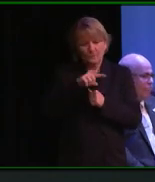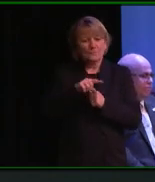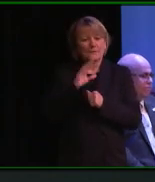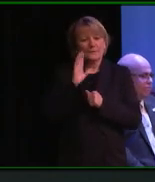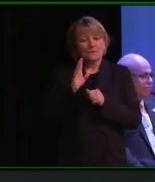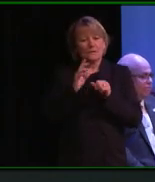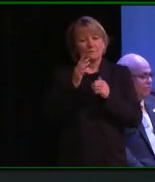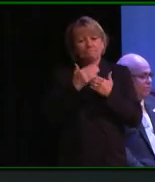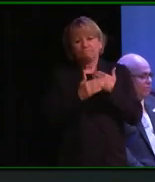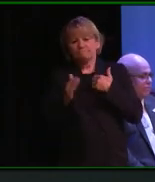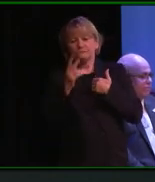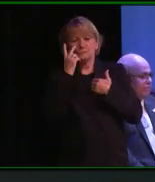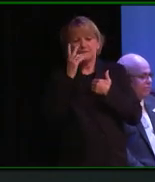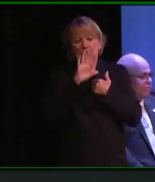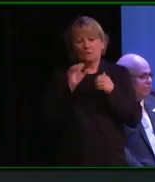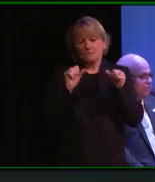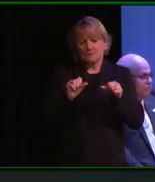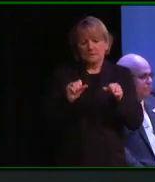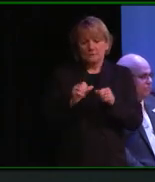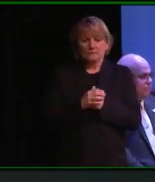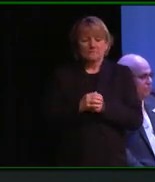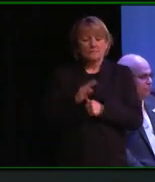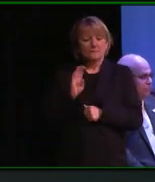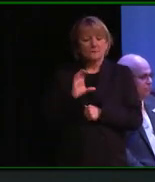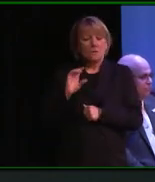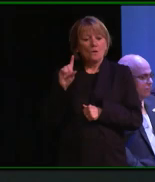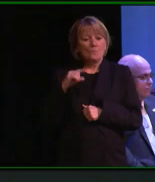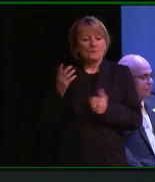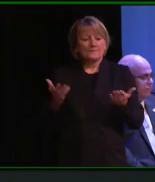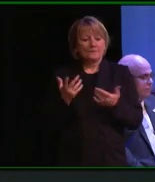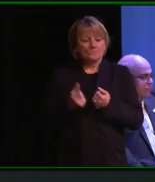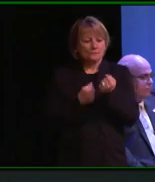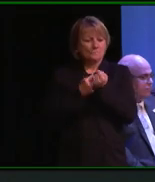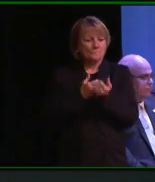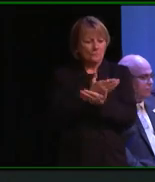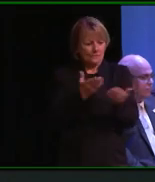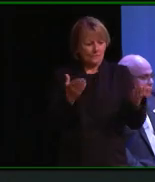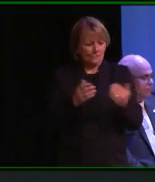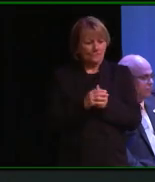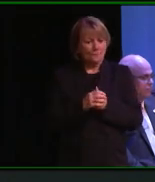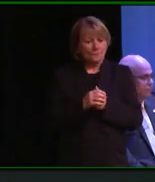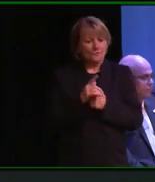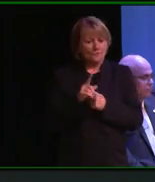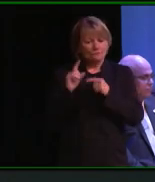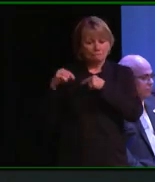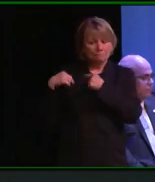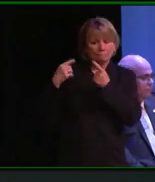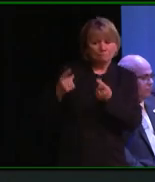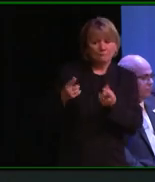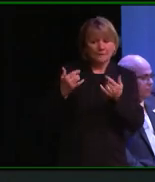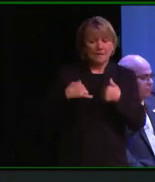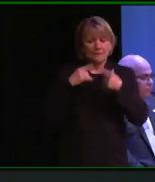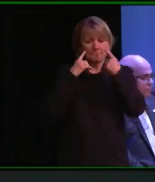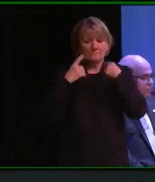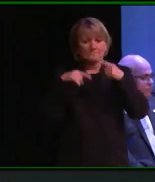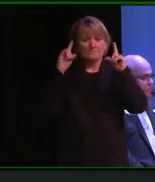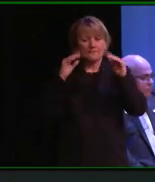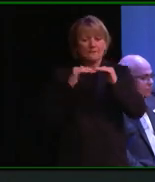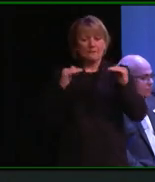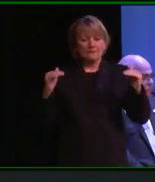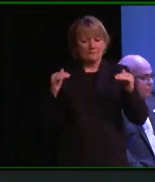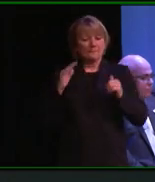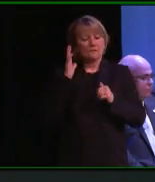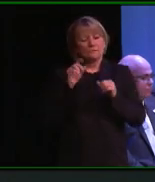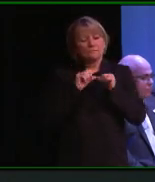We will always be here to support you. By reaching this level of academic achievement, you will continue